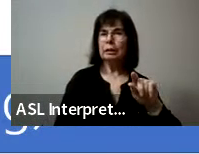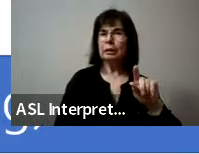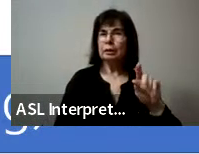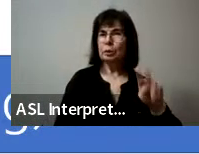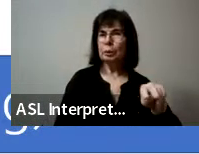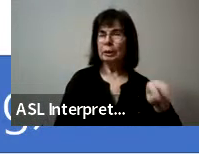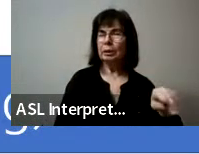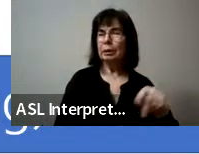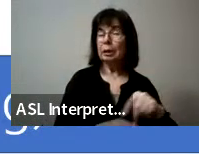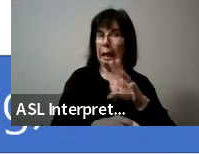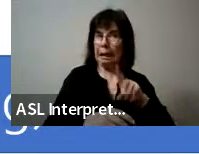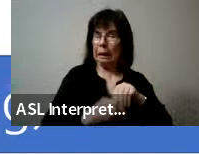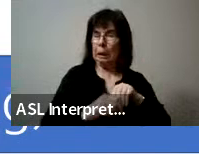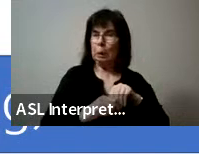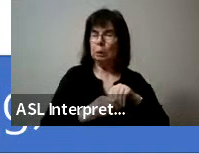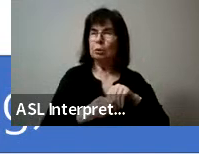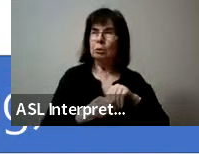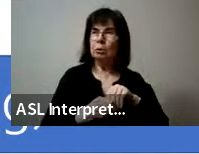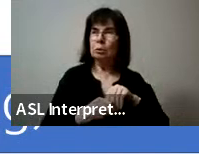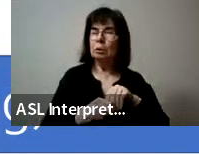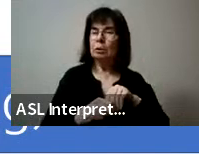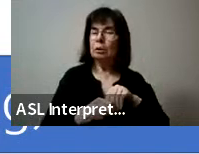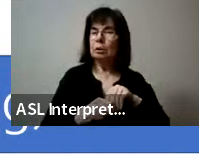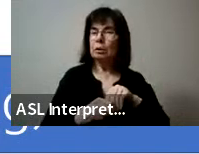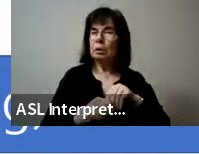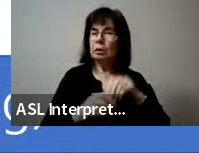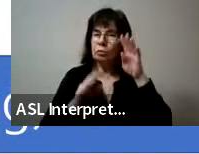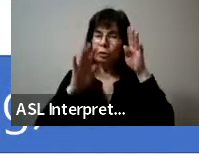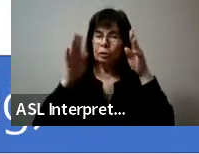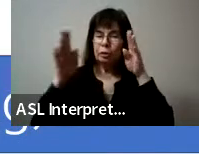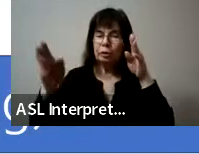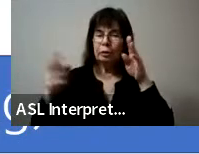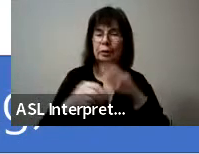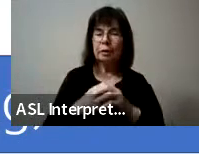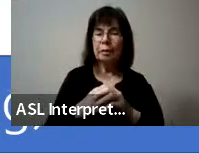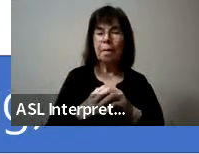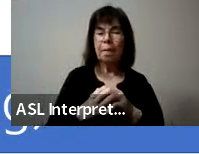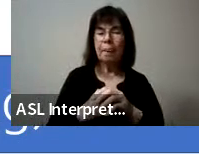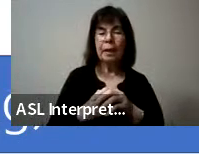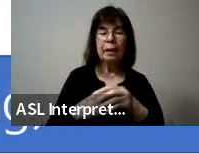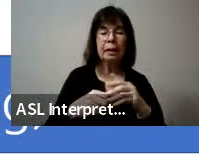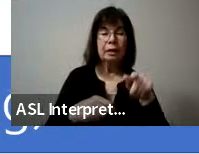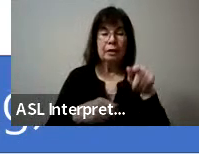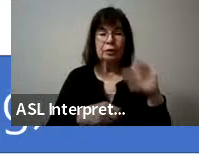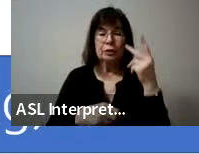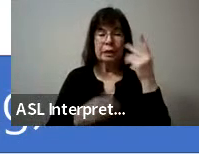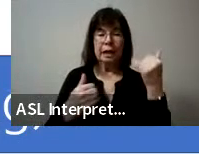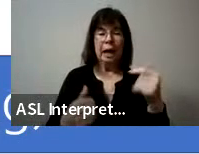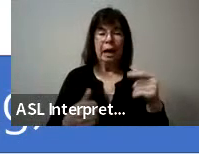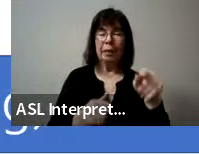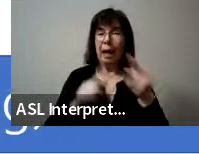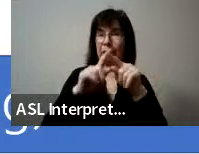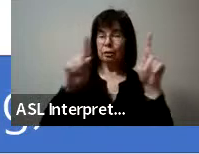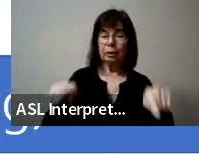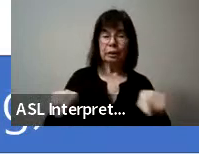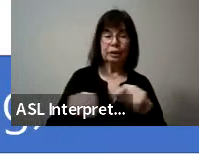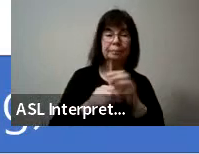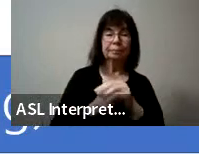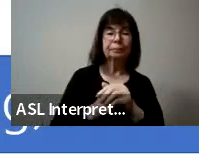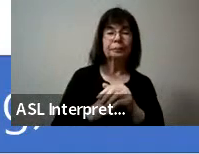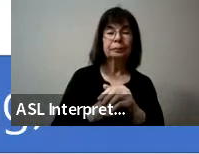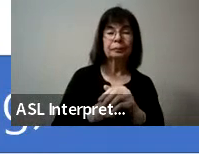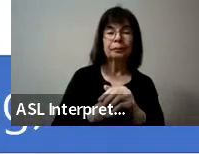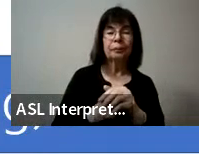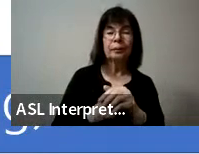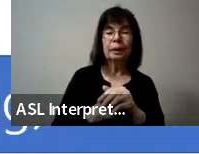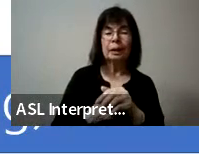that included the creation of the healthyac.org website, which you see a screenshot of right there. There were